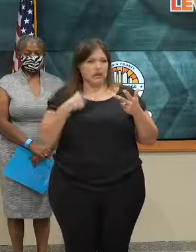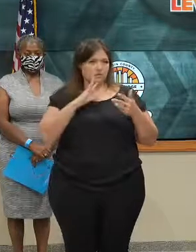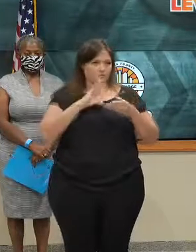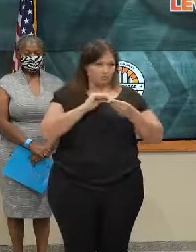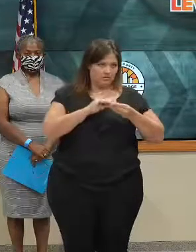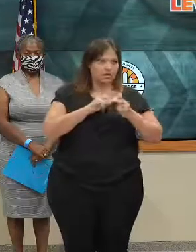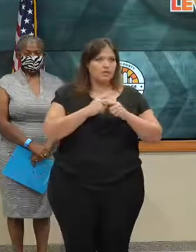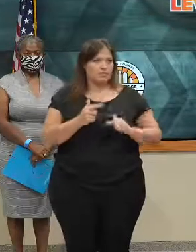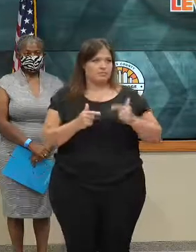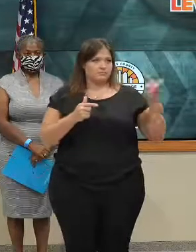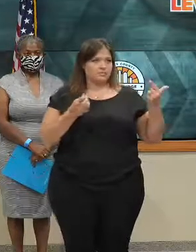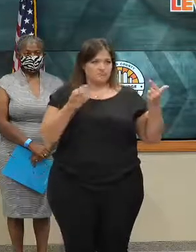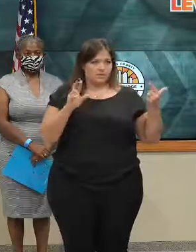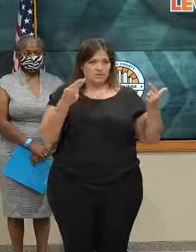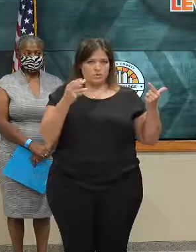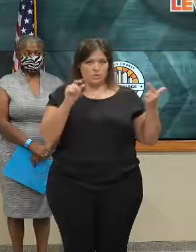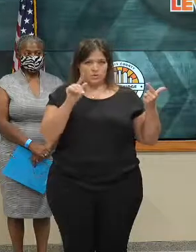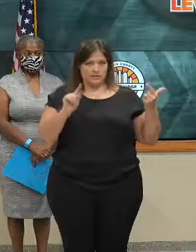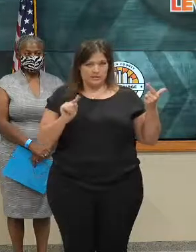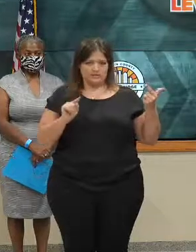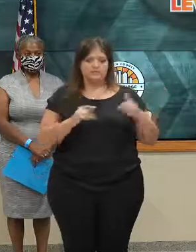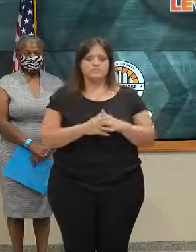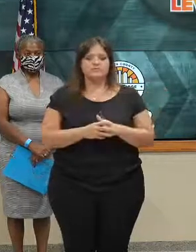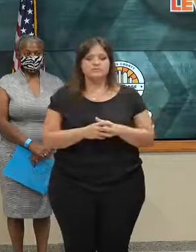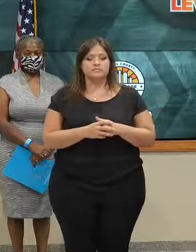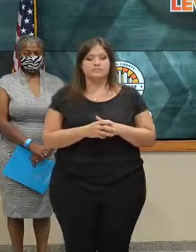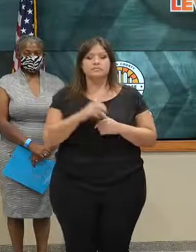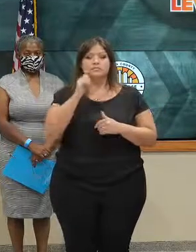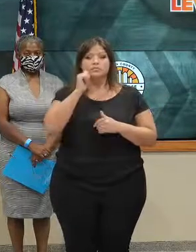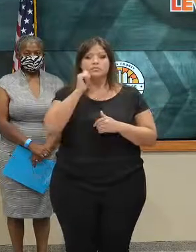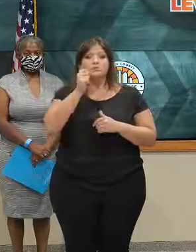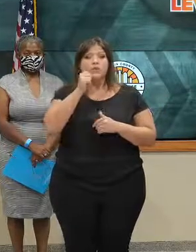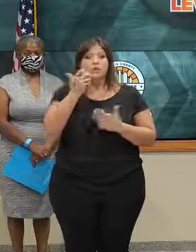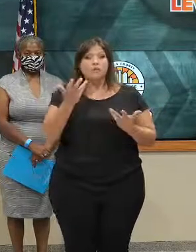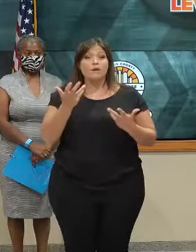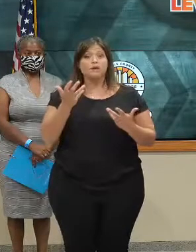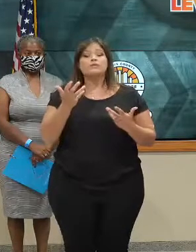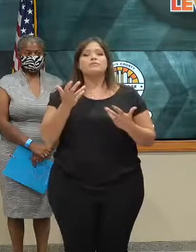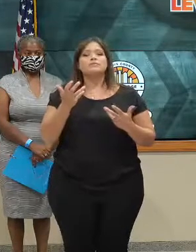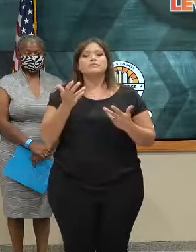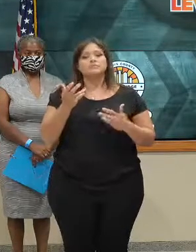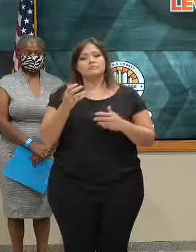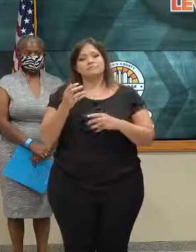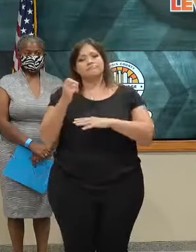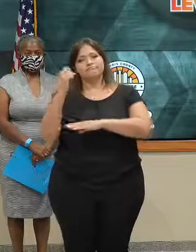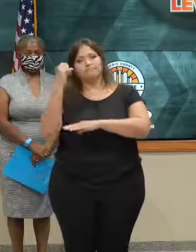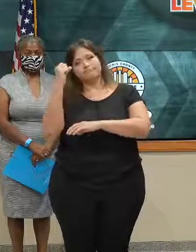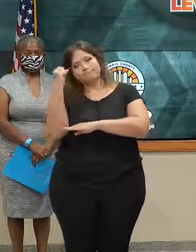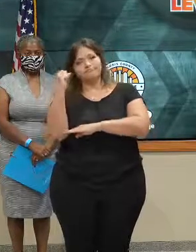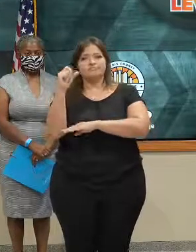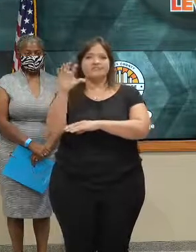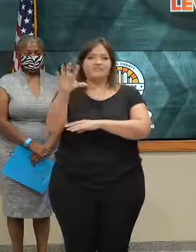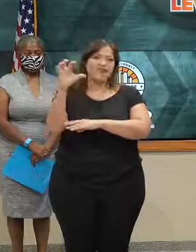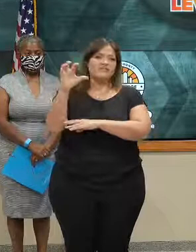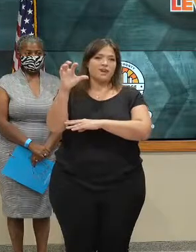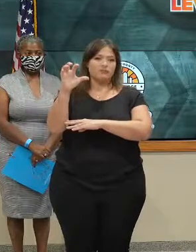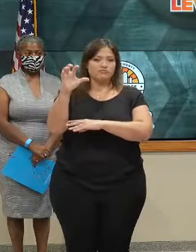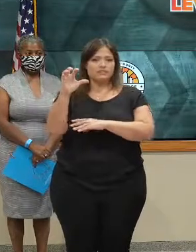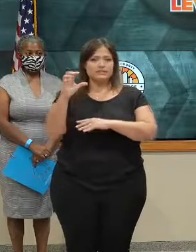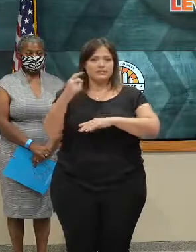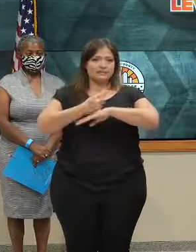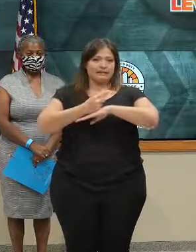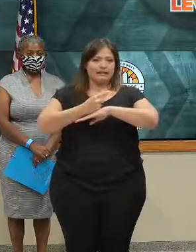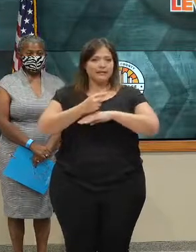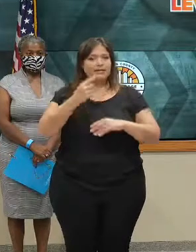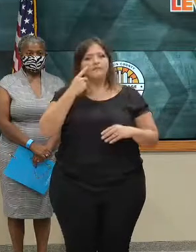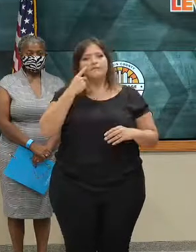questions. Tomorrow, we cross day 500 of our COVID-19 disaster declaration. And today, we